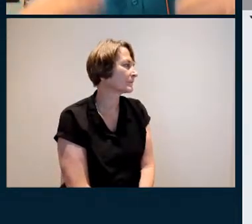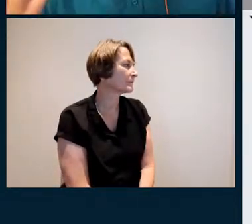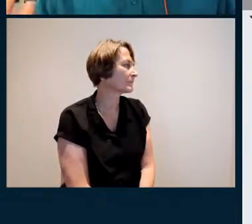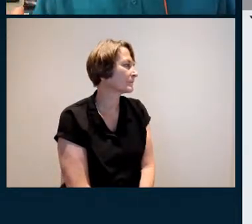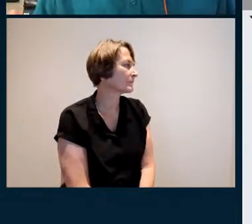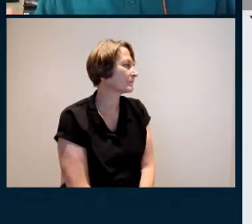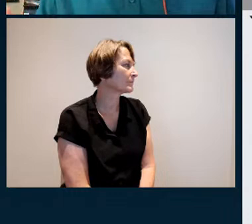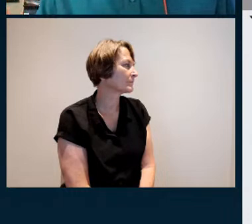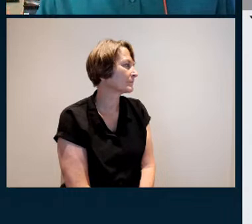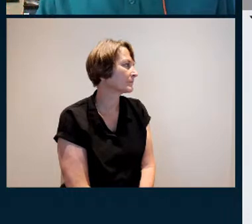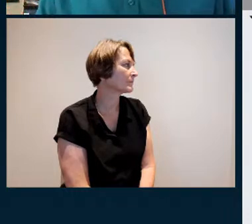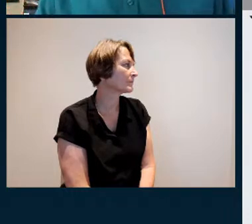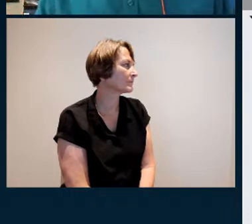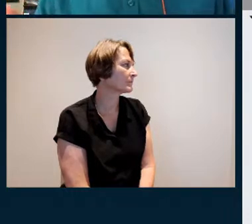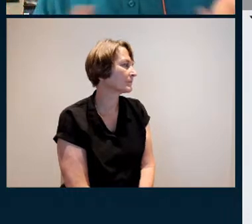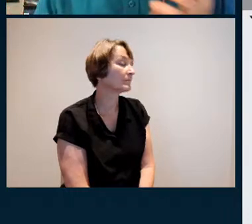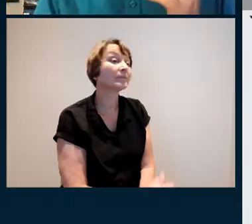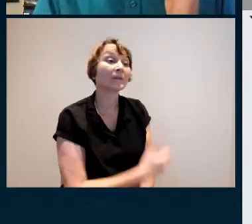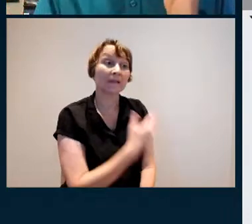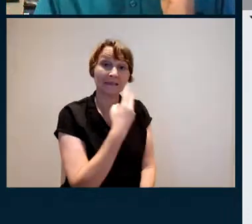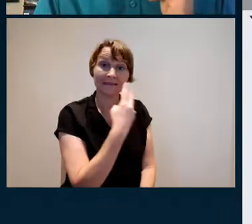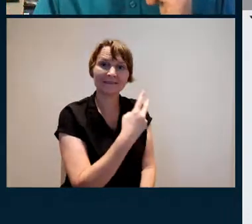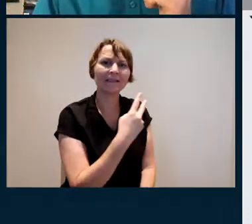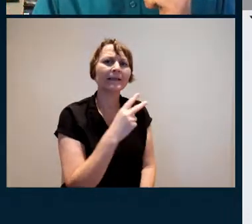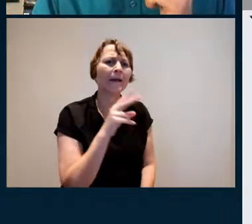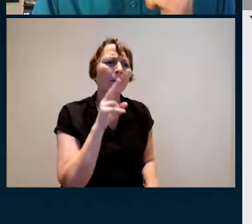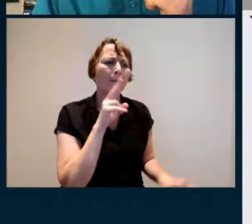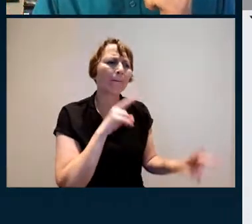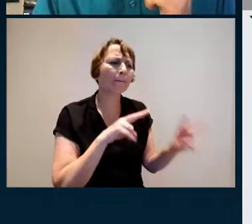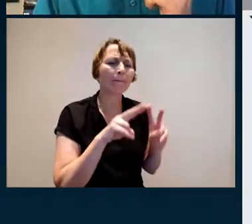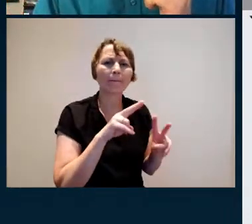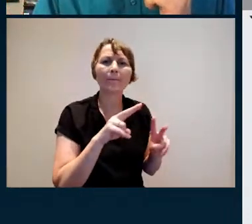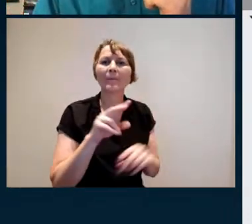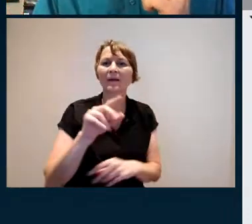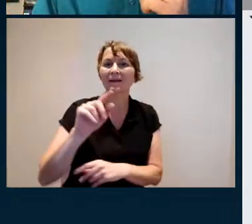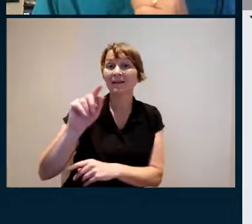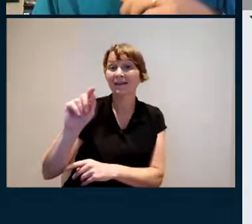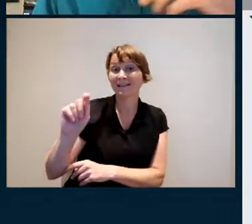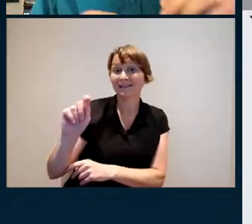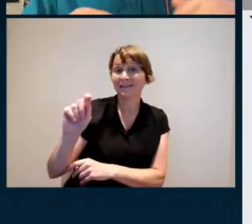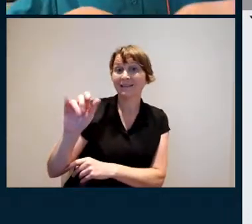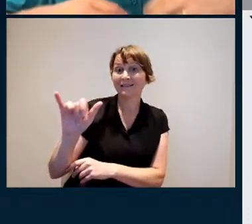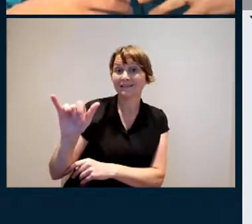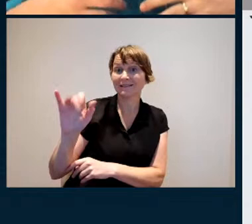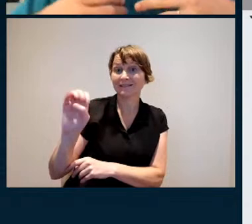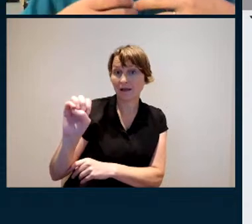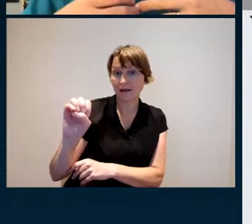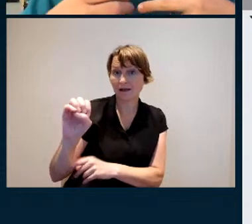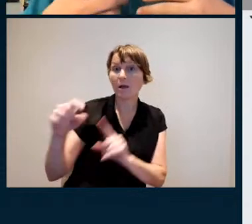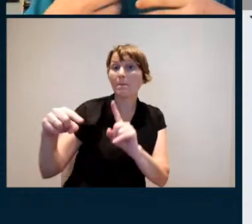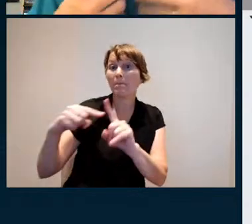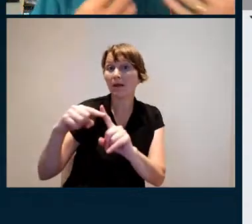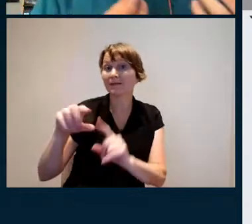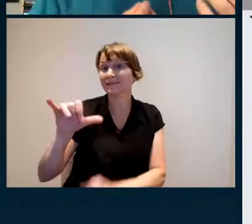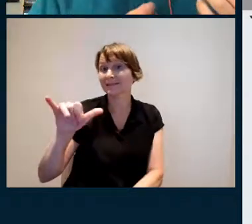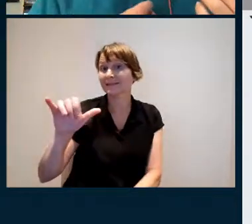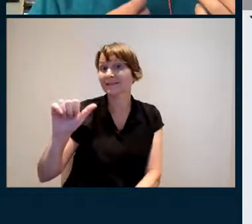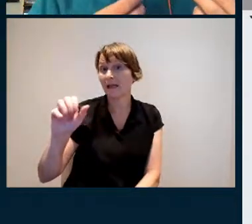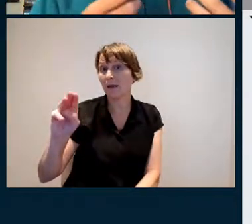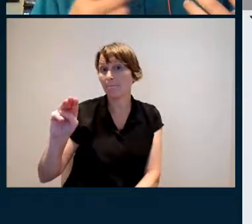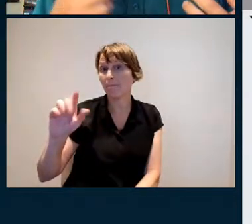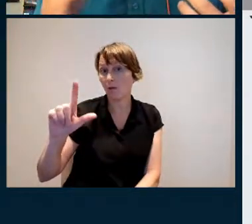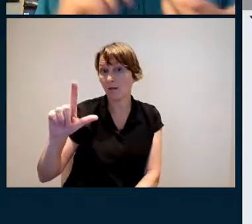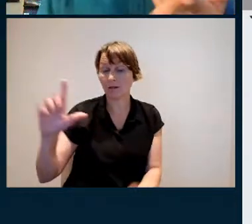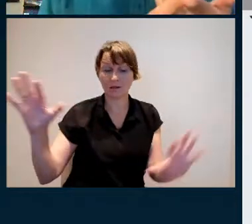So what it's doing here, it's inspecting that Thai YAML, and it's using that, again, it goes through it understands